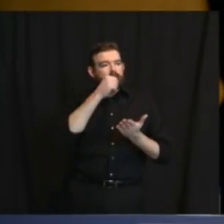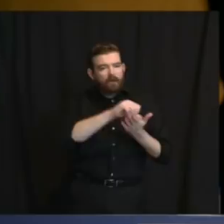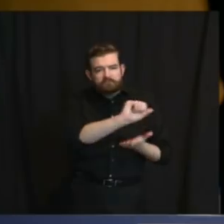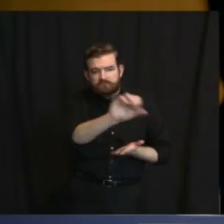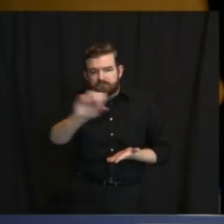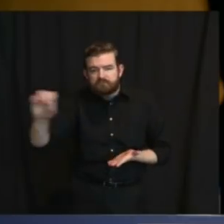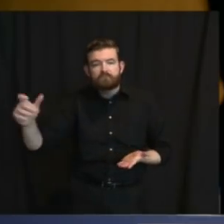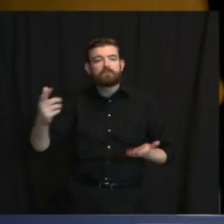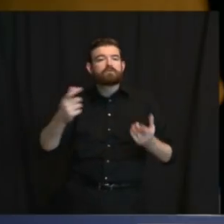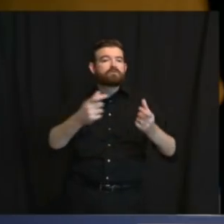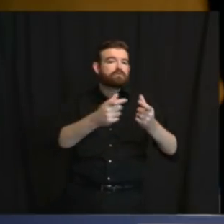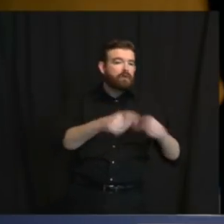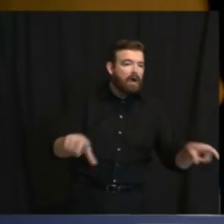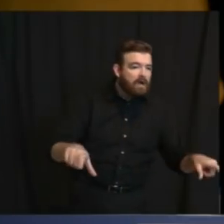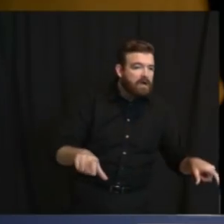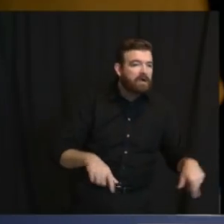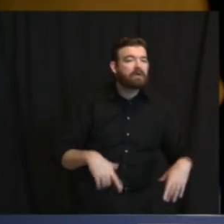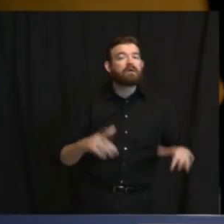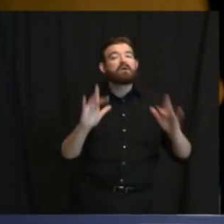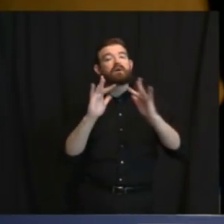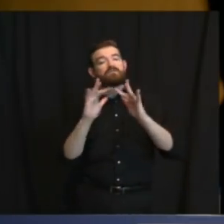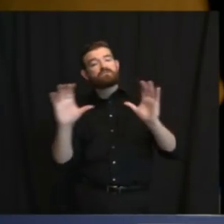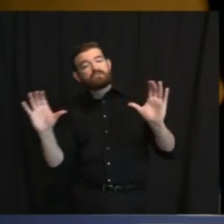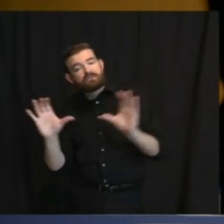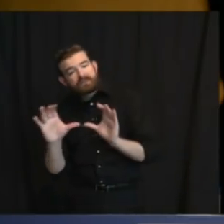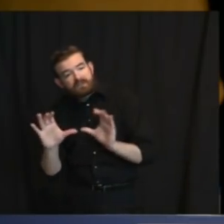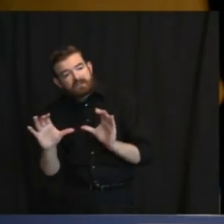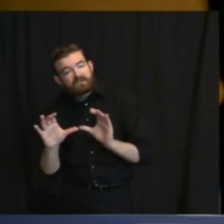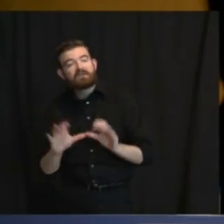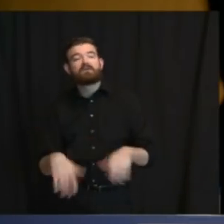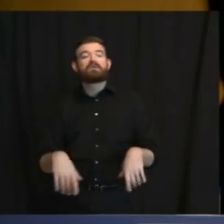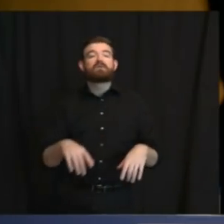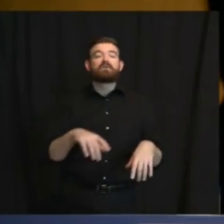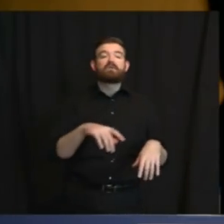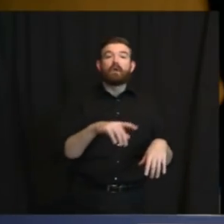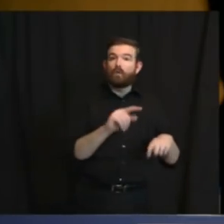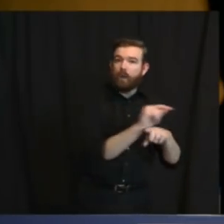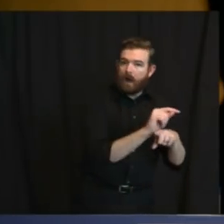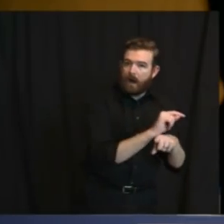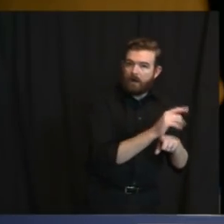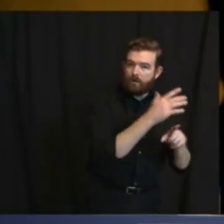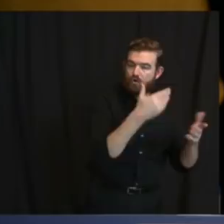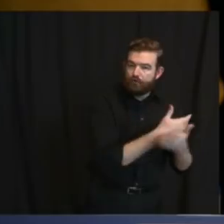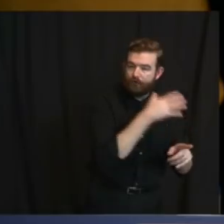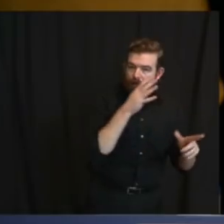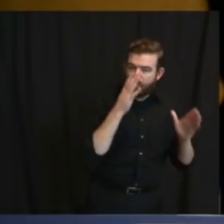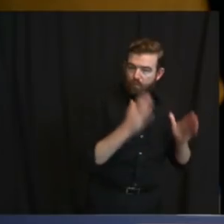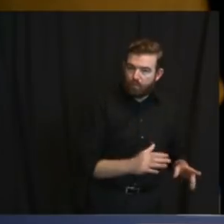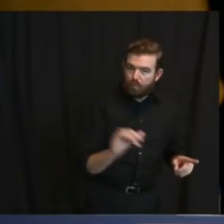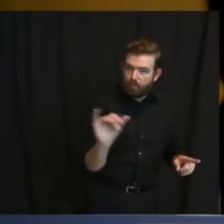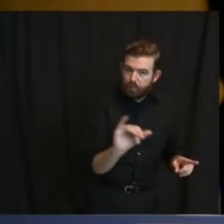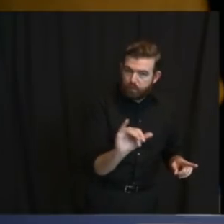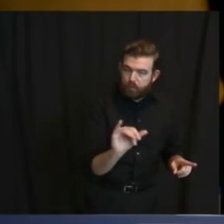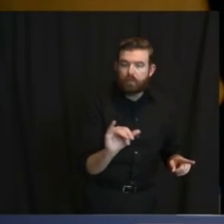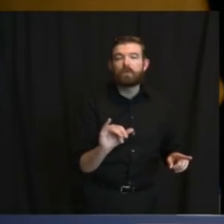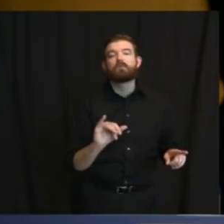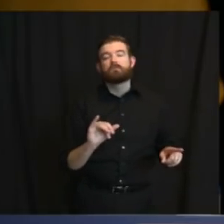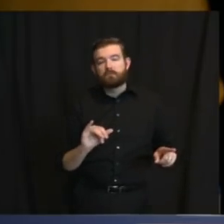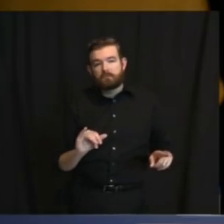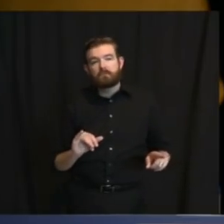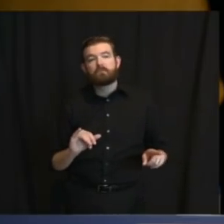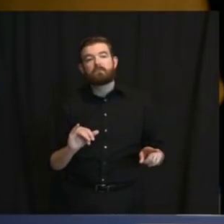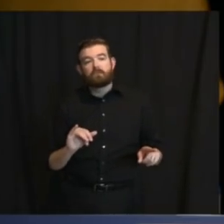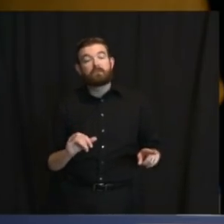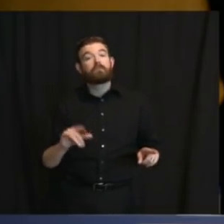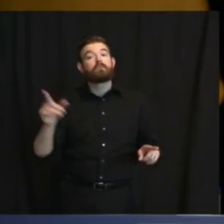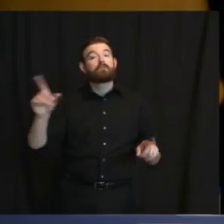and training new farmers remotely. The Department of Human Services, their program, NJ